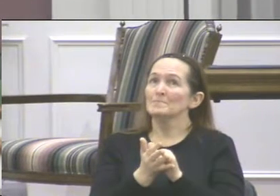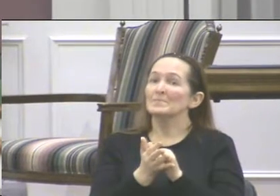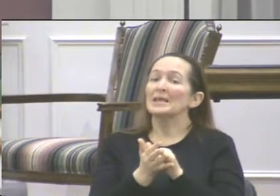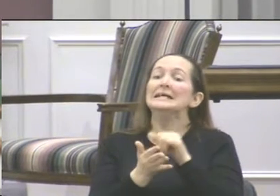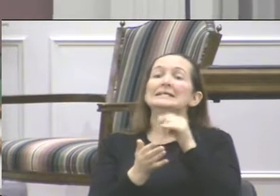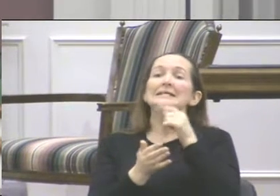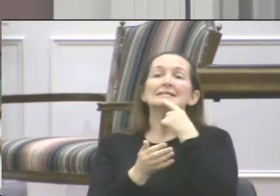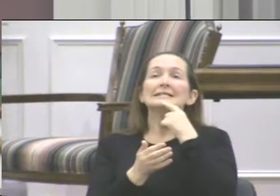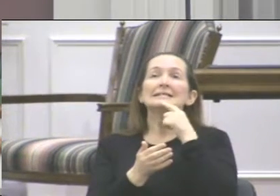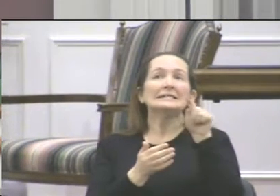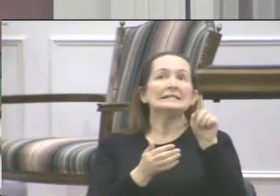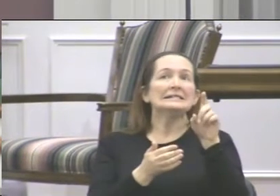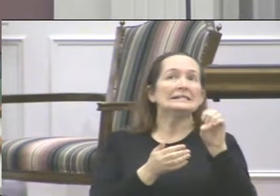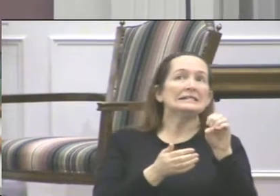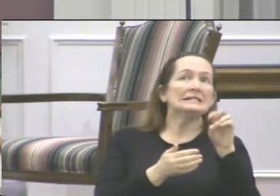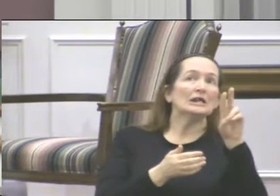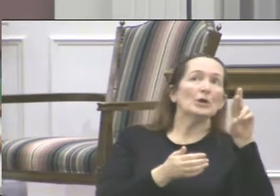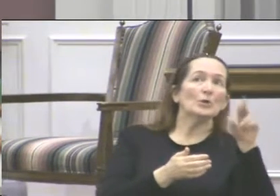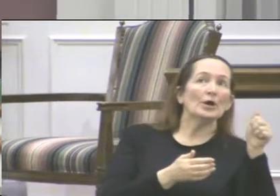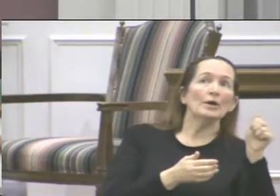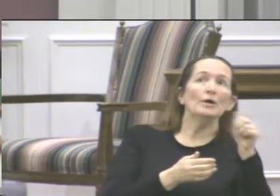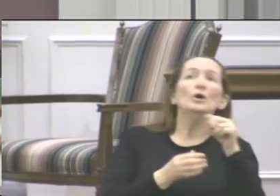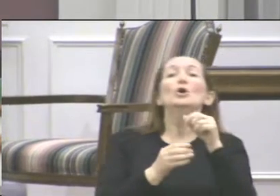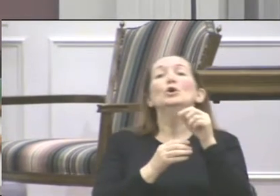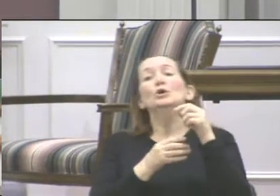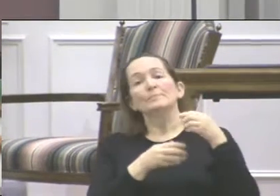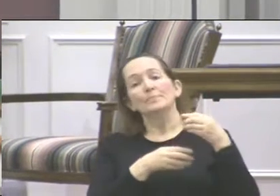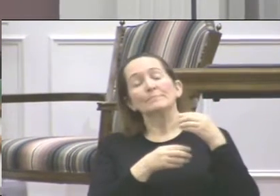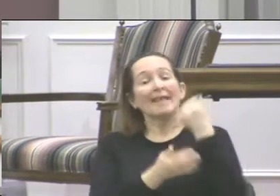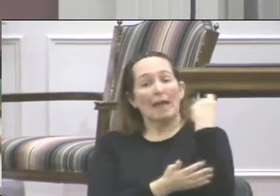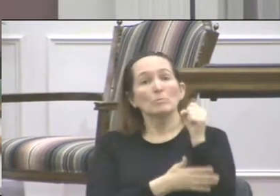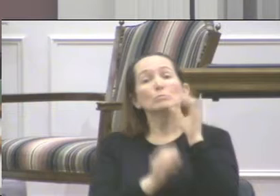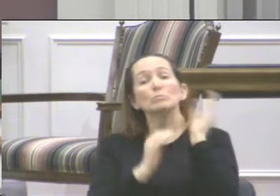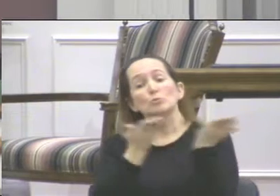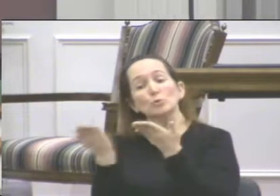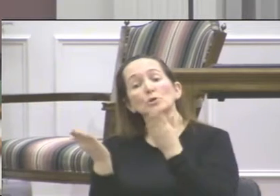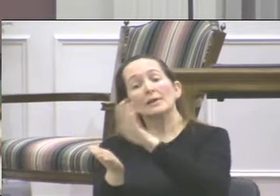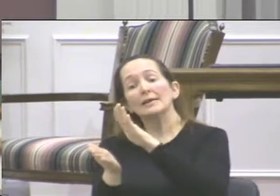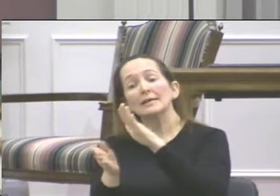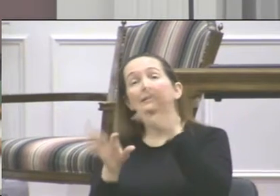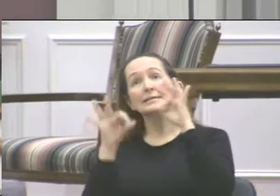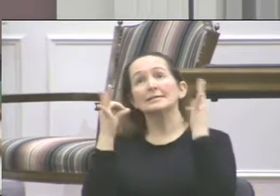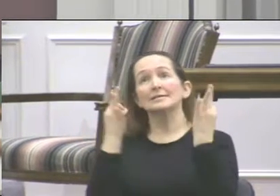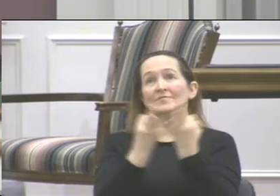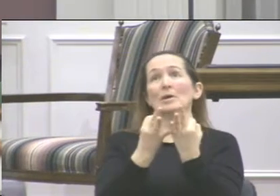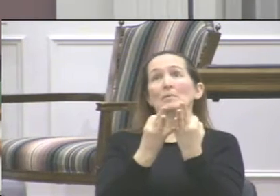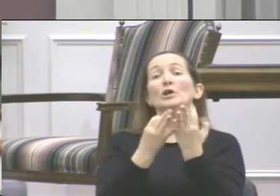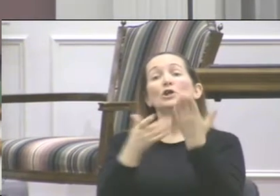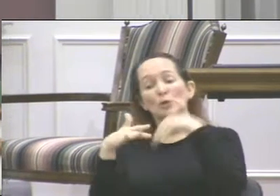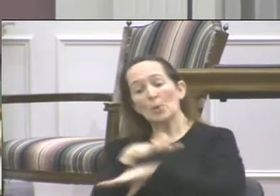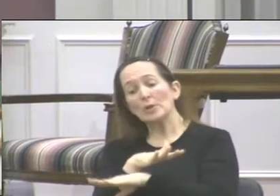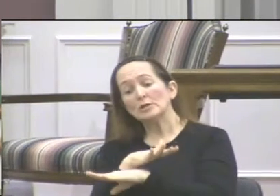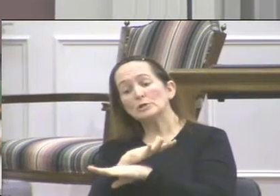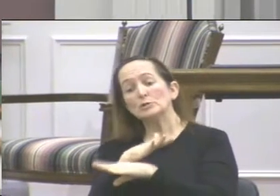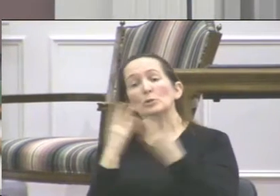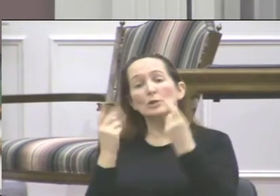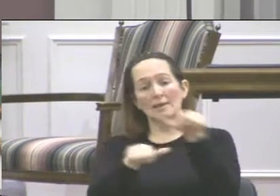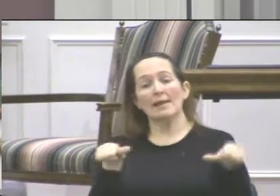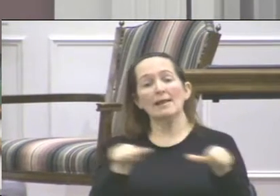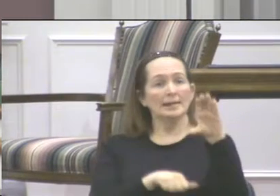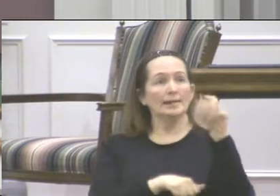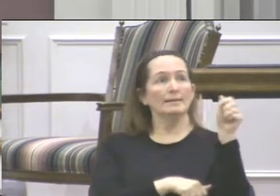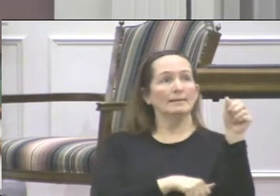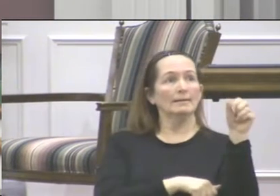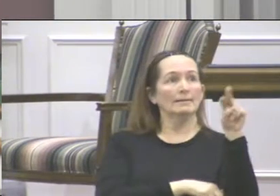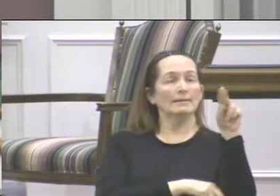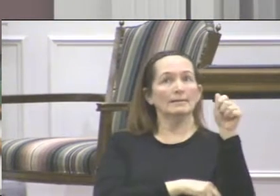It says, Terah took his family and set out in order to go to the and enter the land of Canaan.